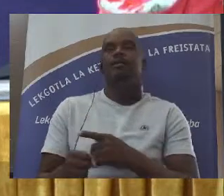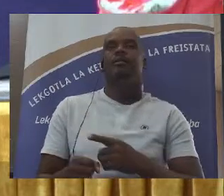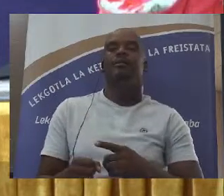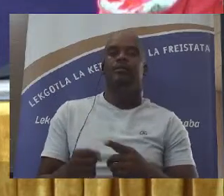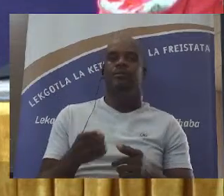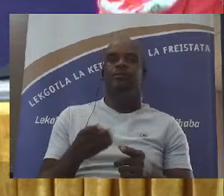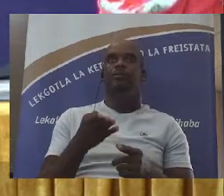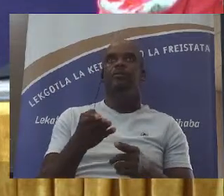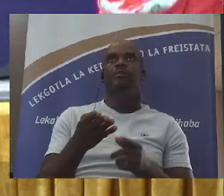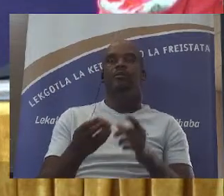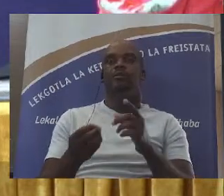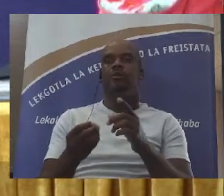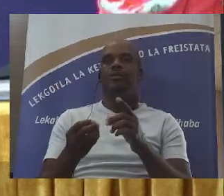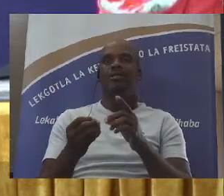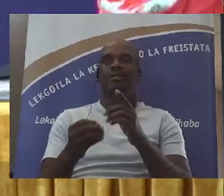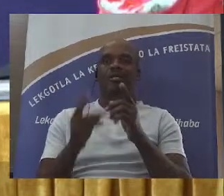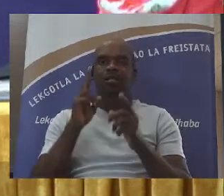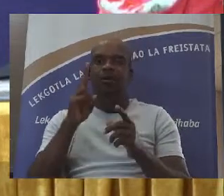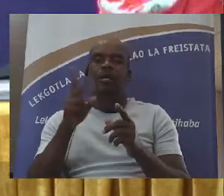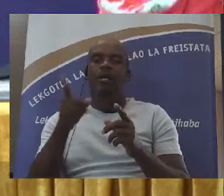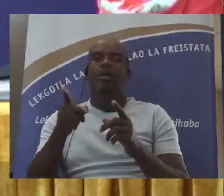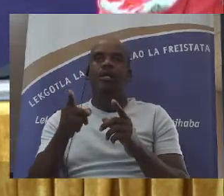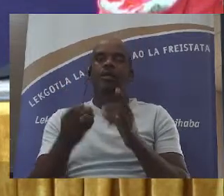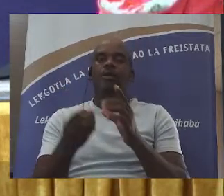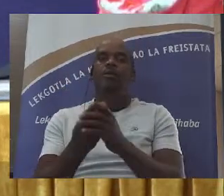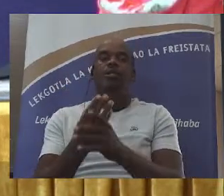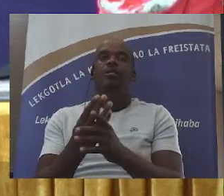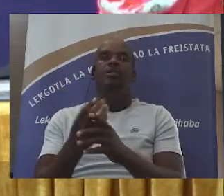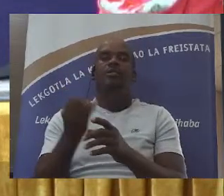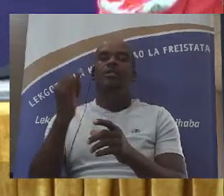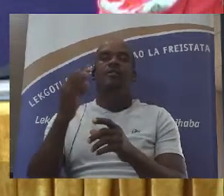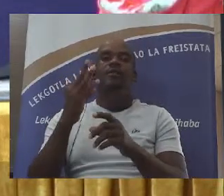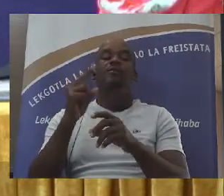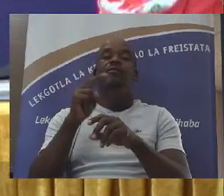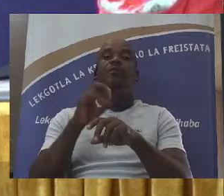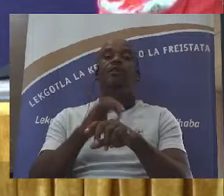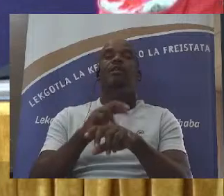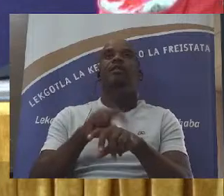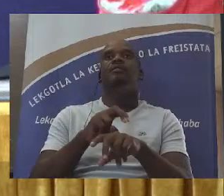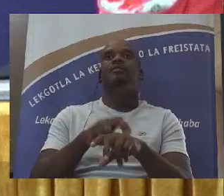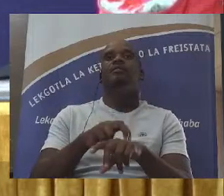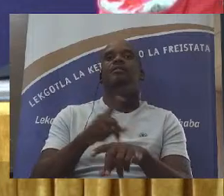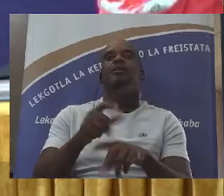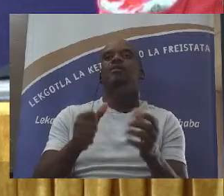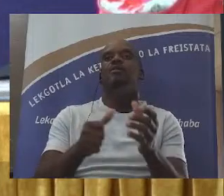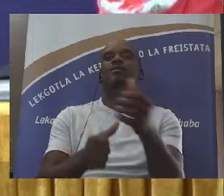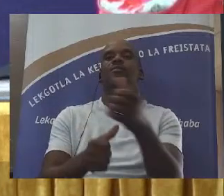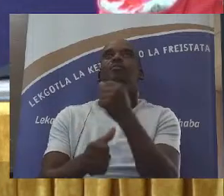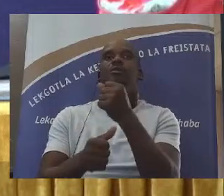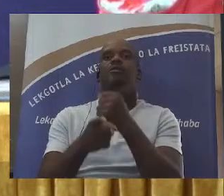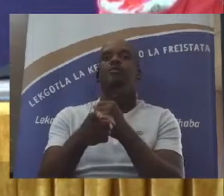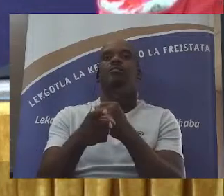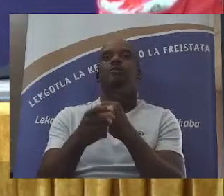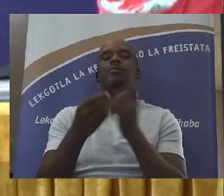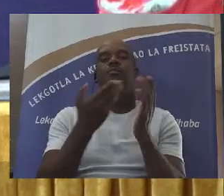or production, if necessary for the achievement of the objects of this